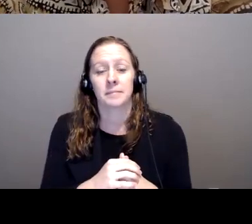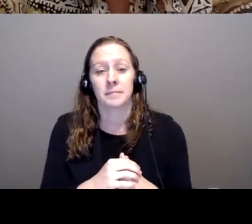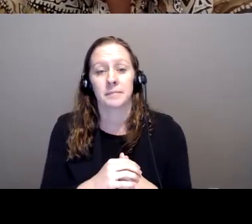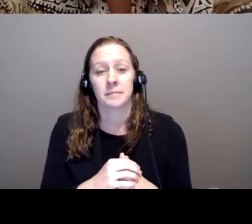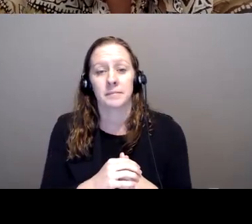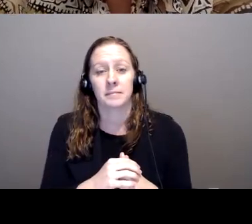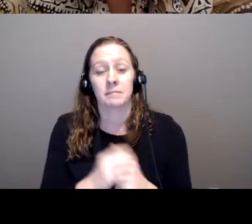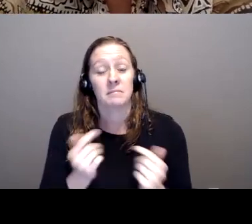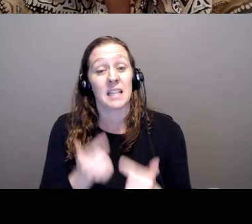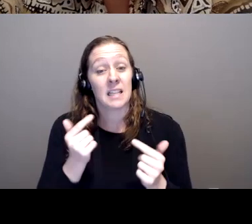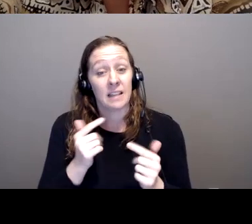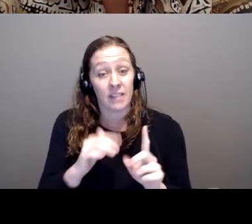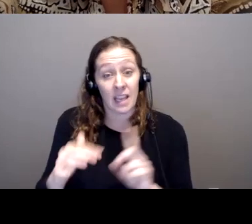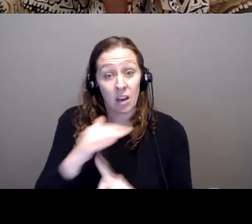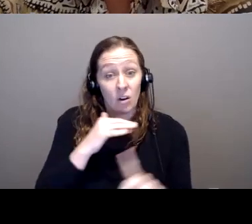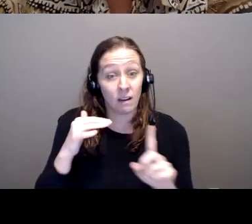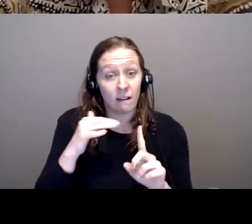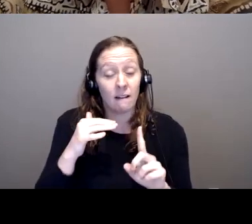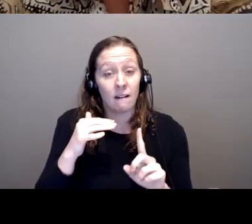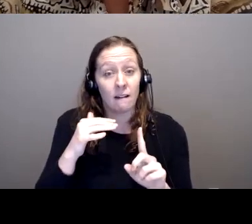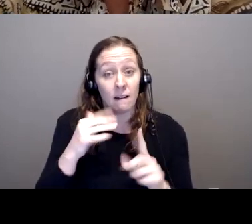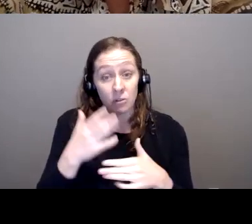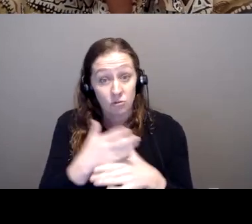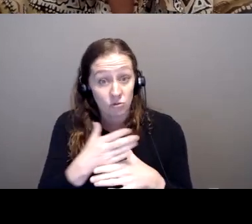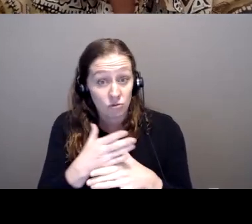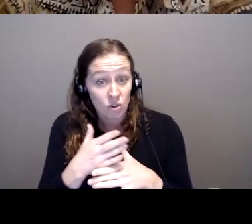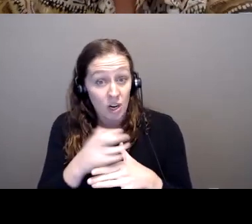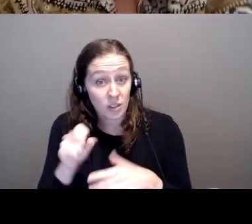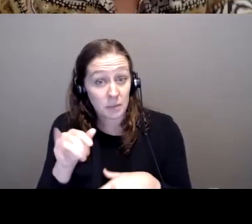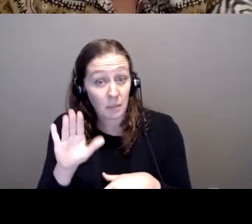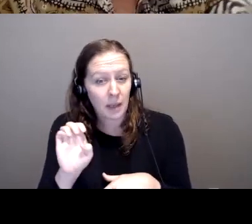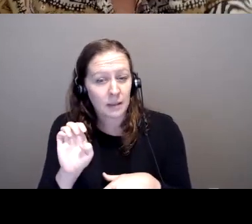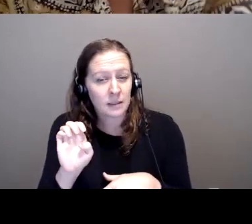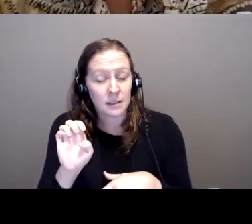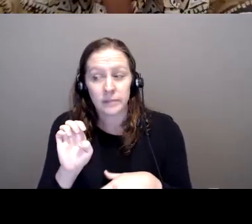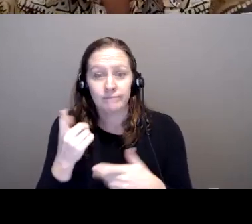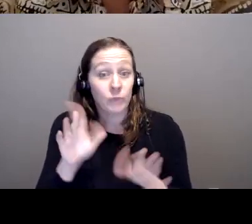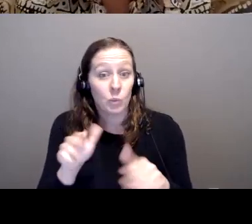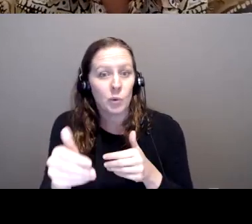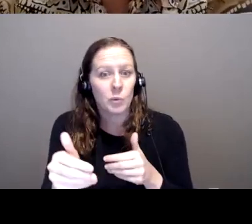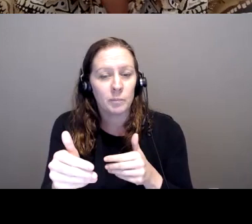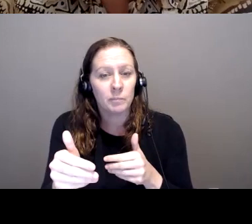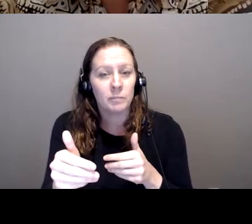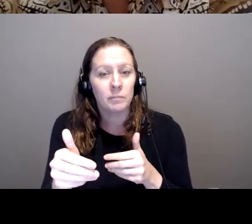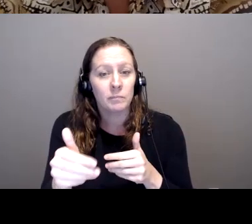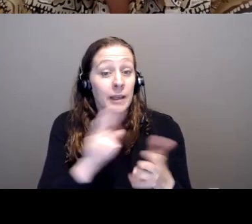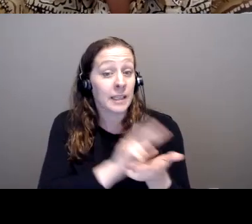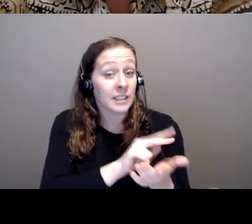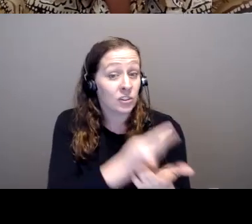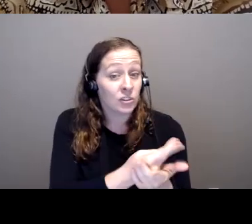The living area, if they are sharing a space, and the